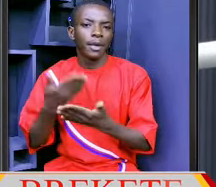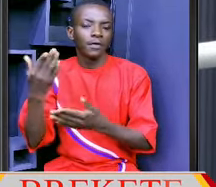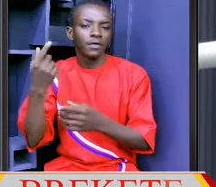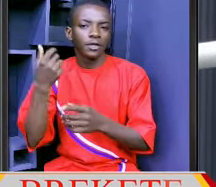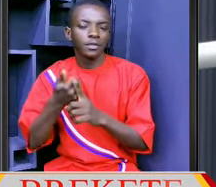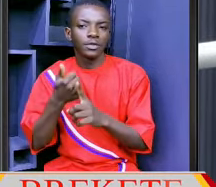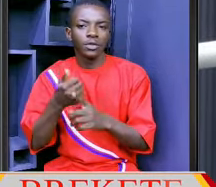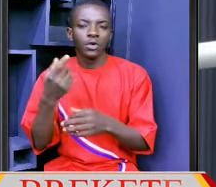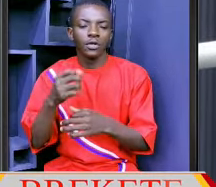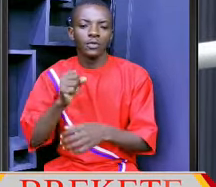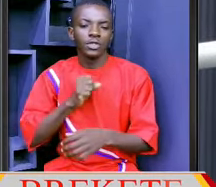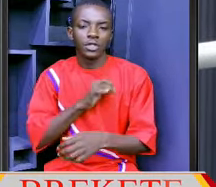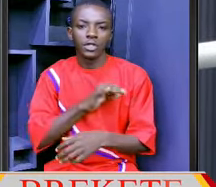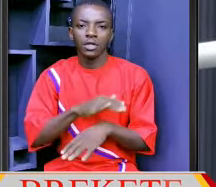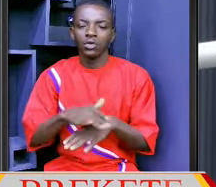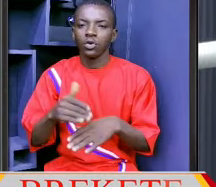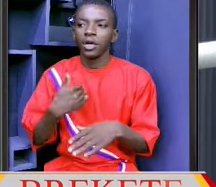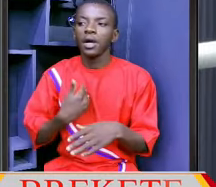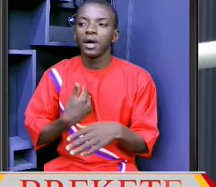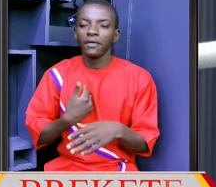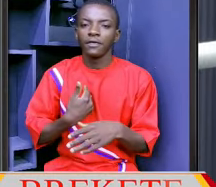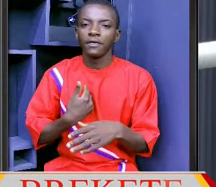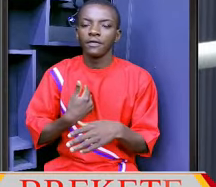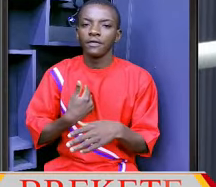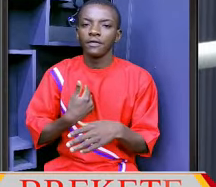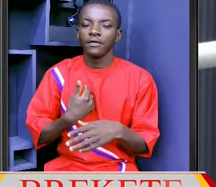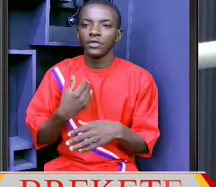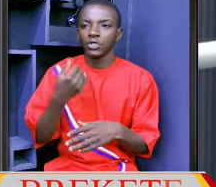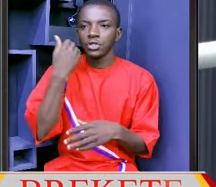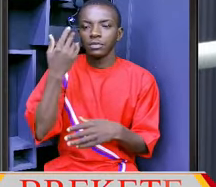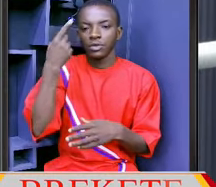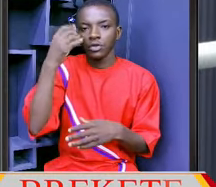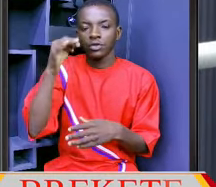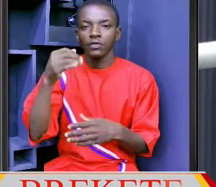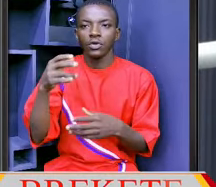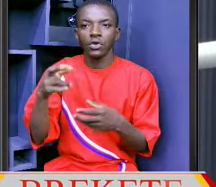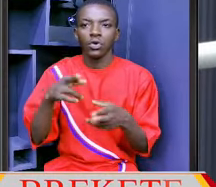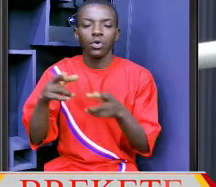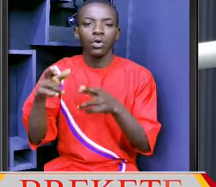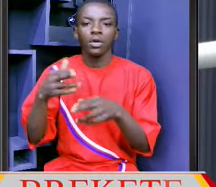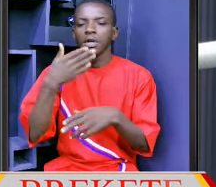senators, we no get shame, he said that because of the road way bad.